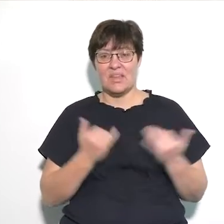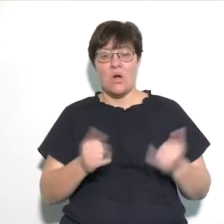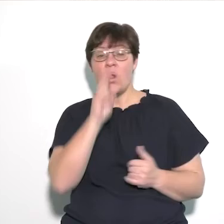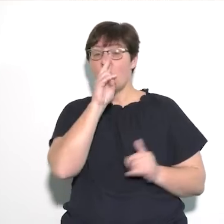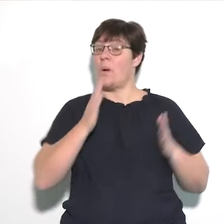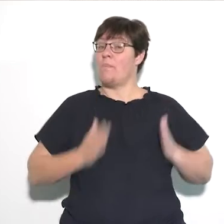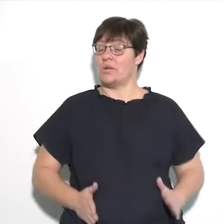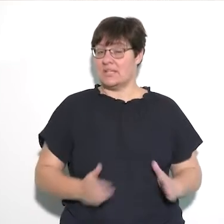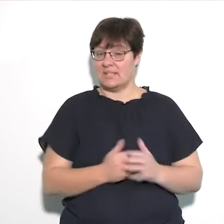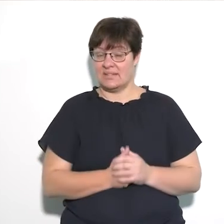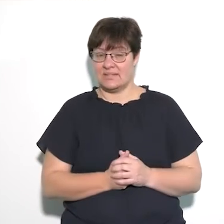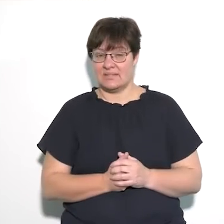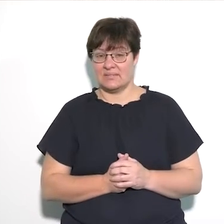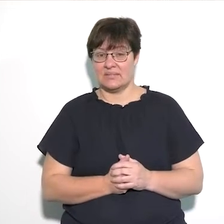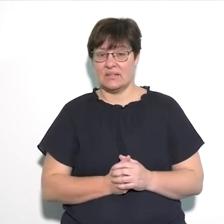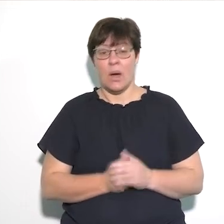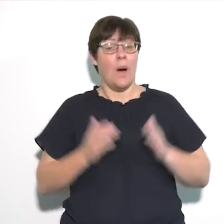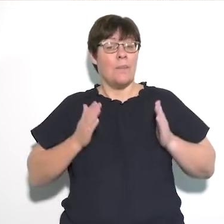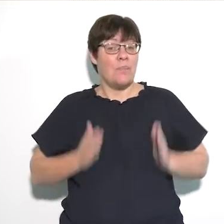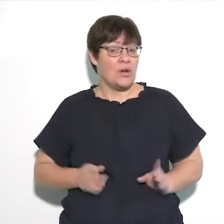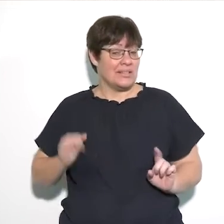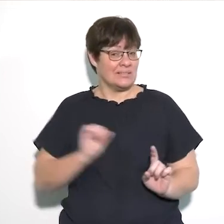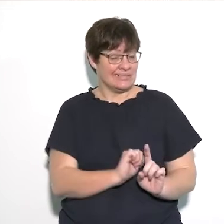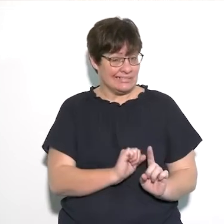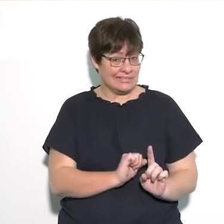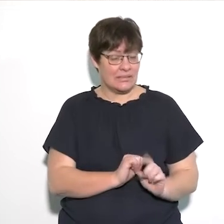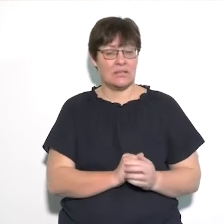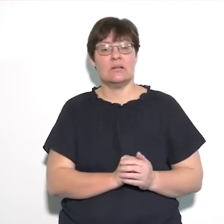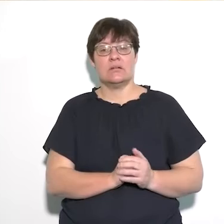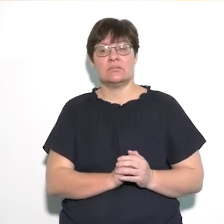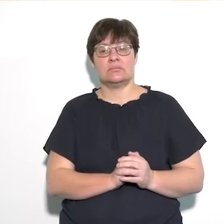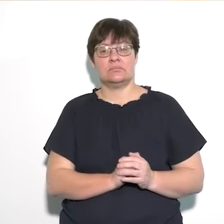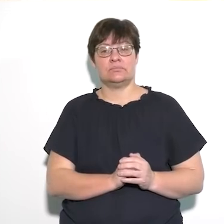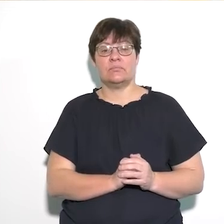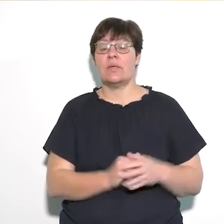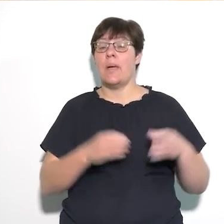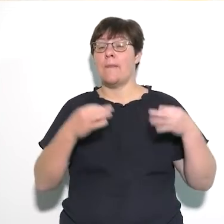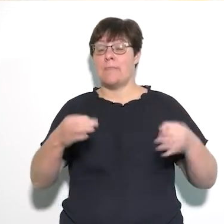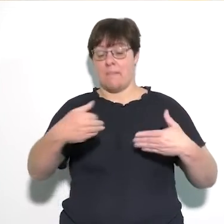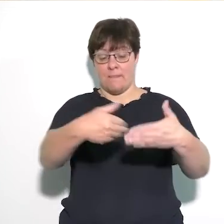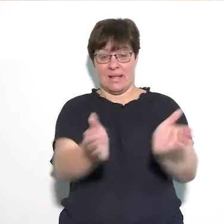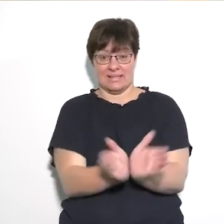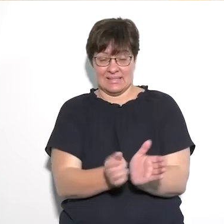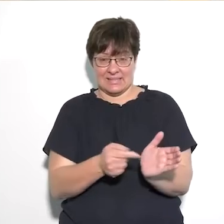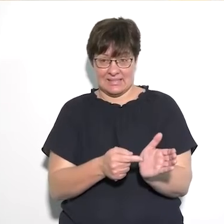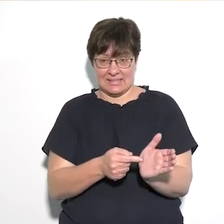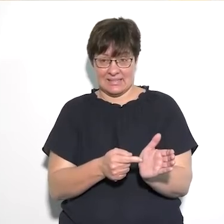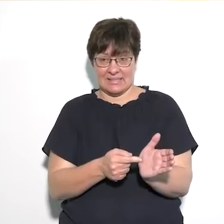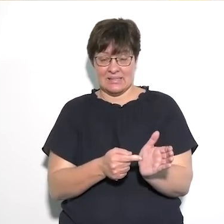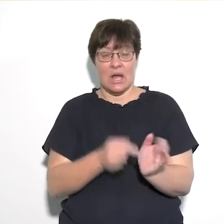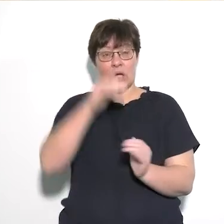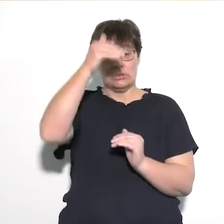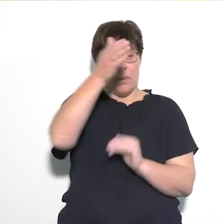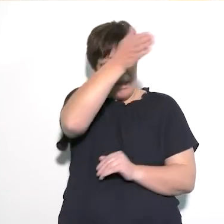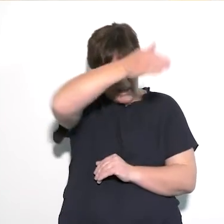have a look at the body. For your body, you need to take one paper plate and cut